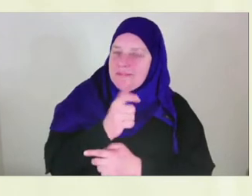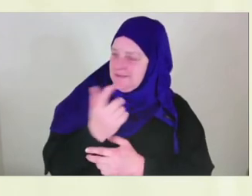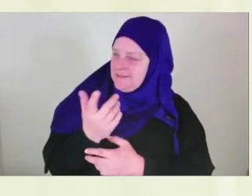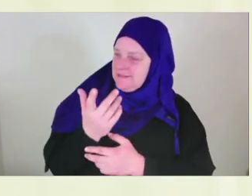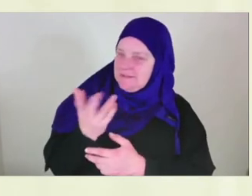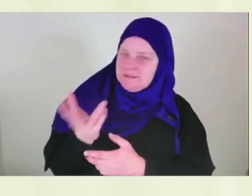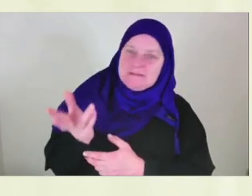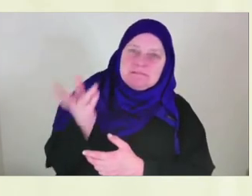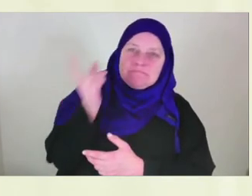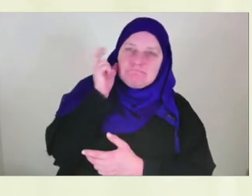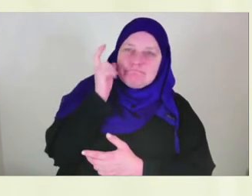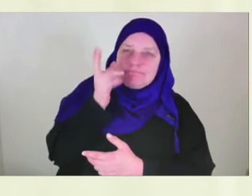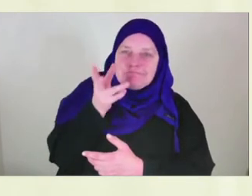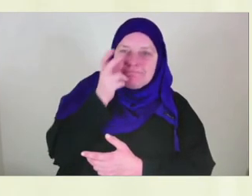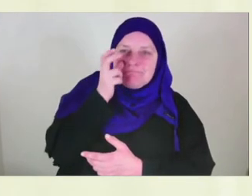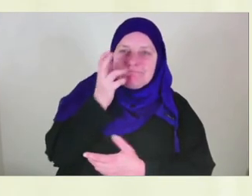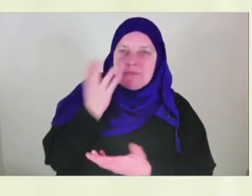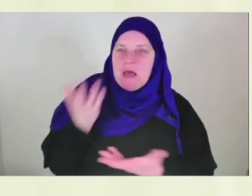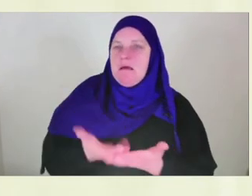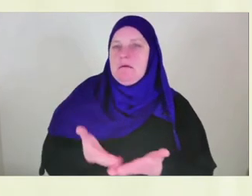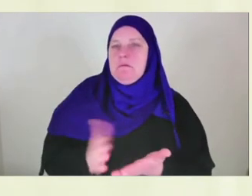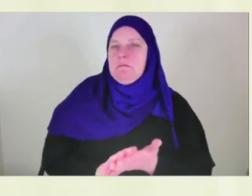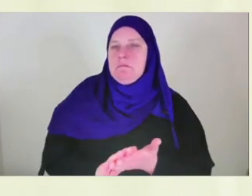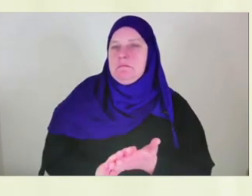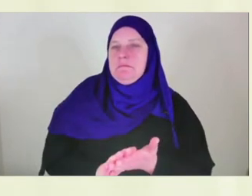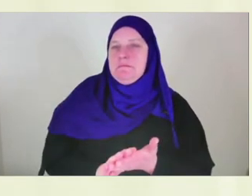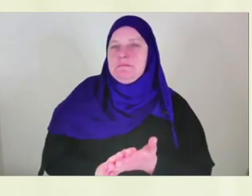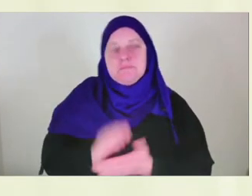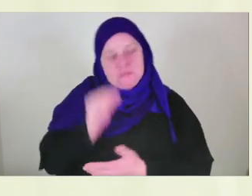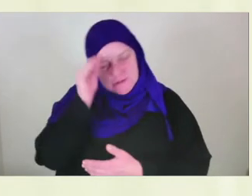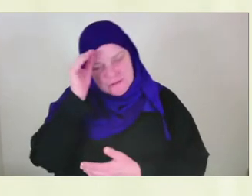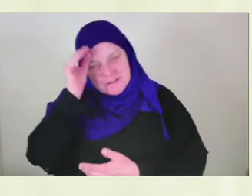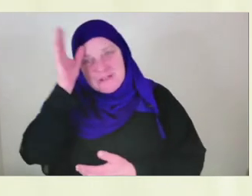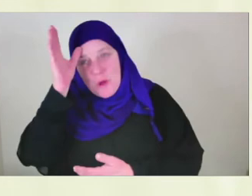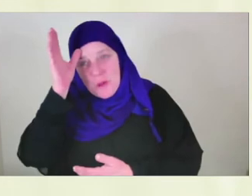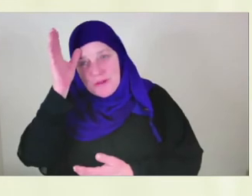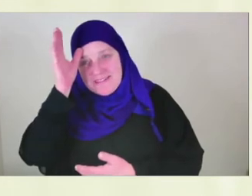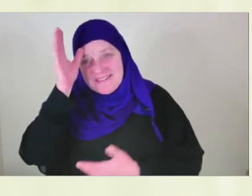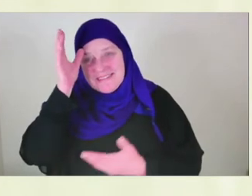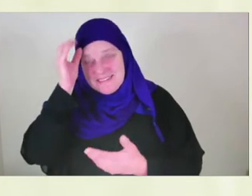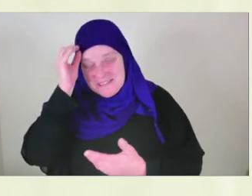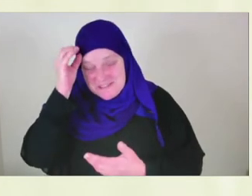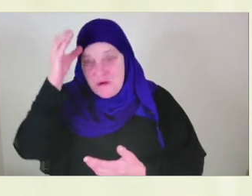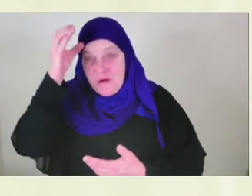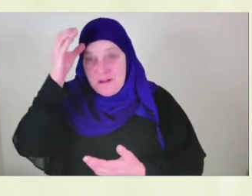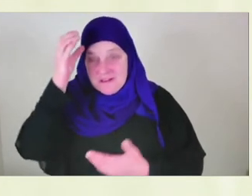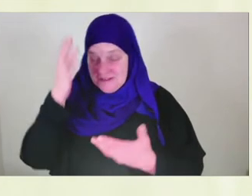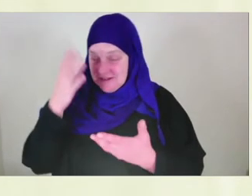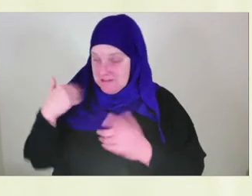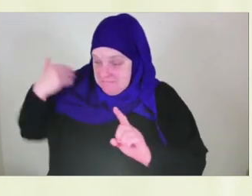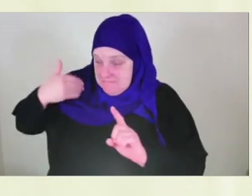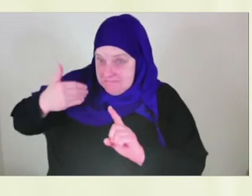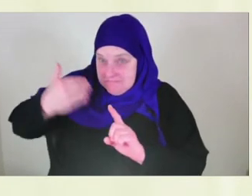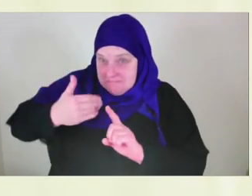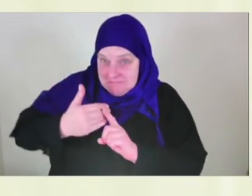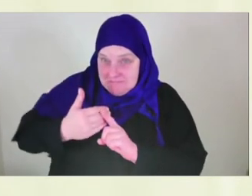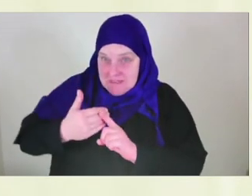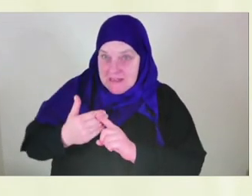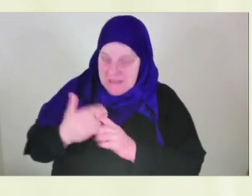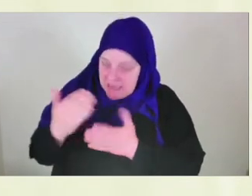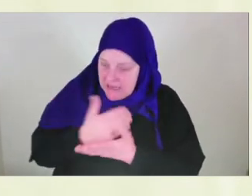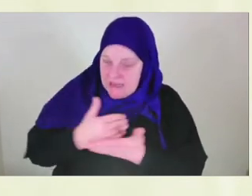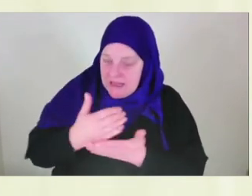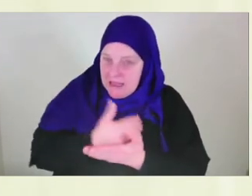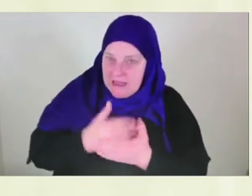memorized books. How often were our scholars fought against and silenced, you